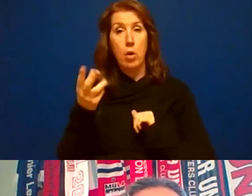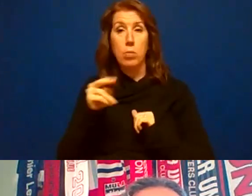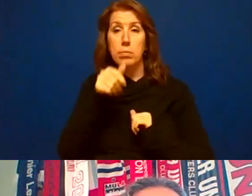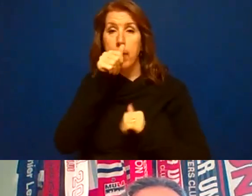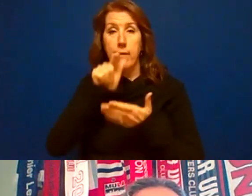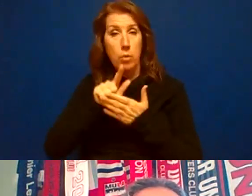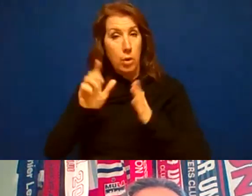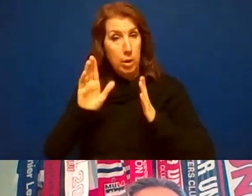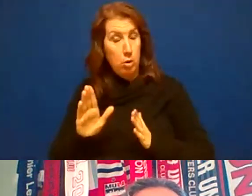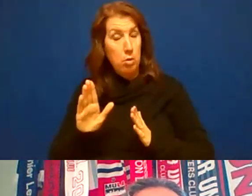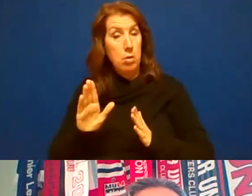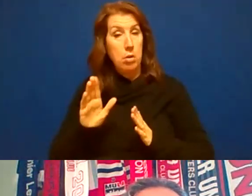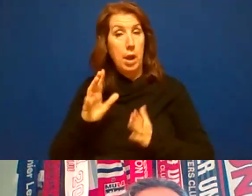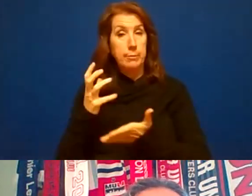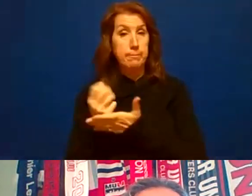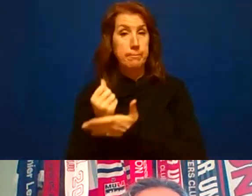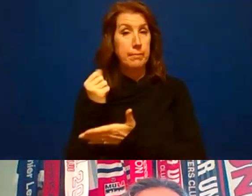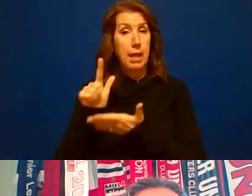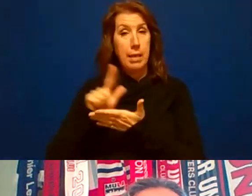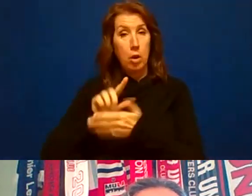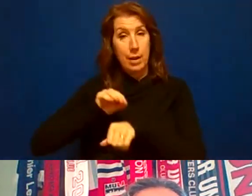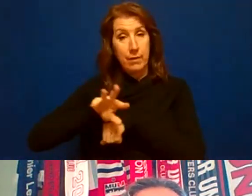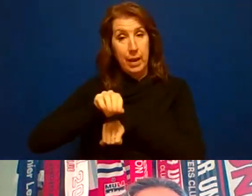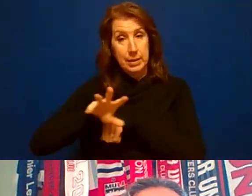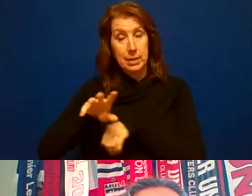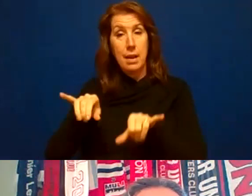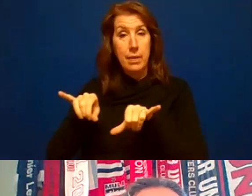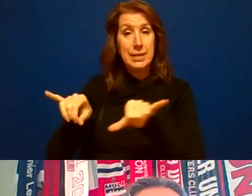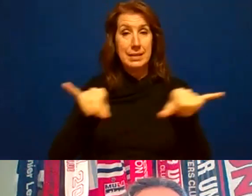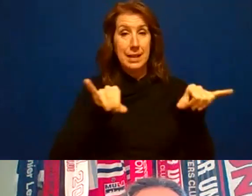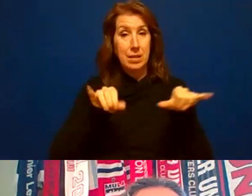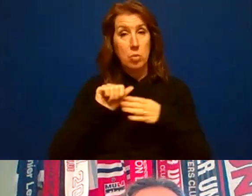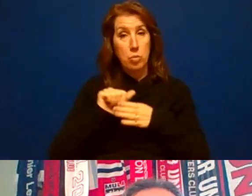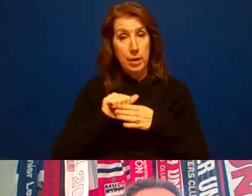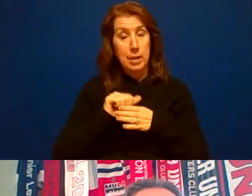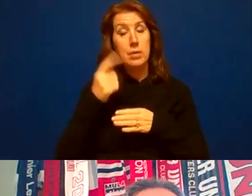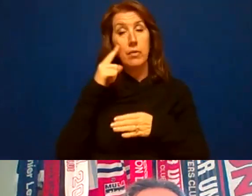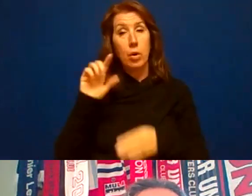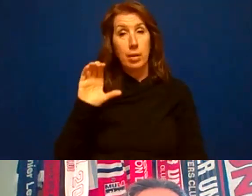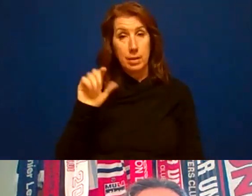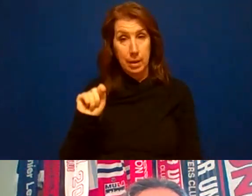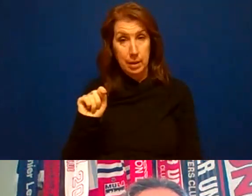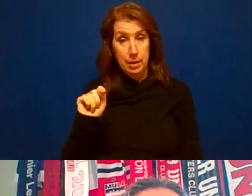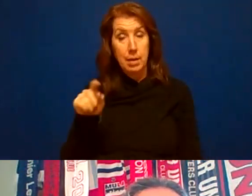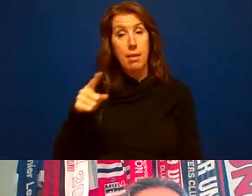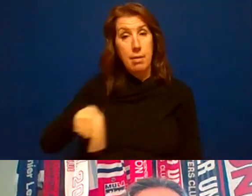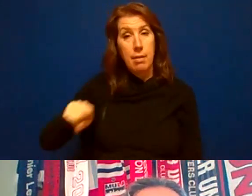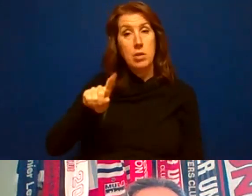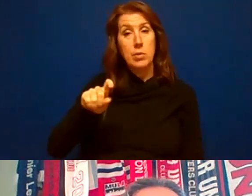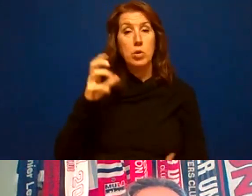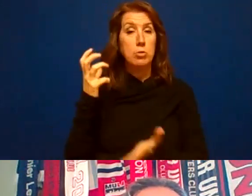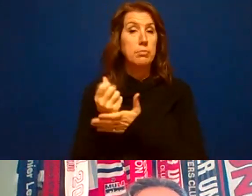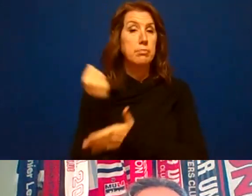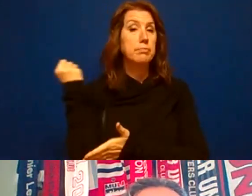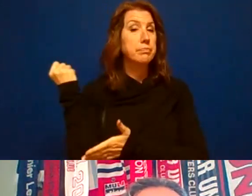legal advice. And the standards of practice for conservators in Connecticut is they are supposed to maximize